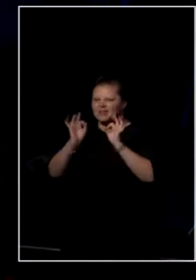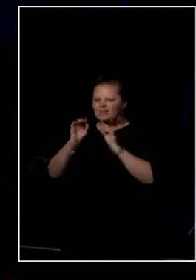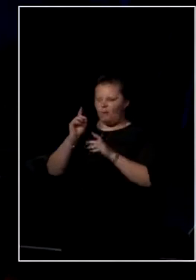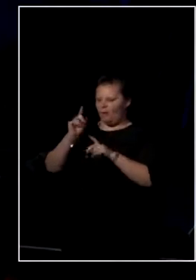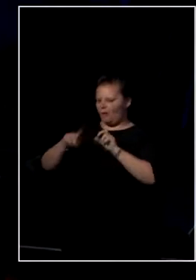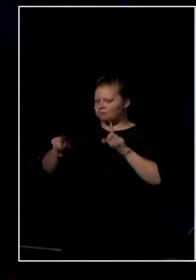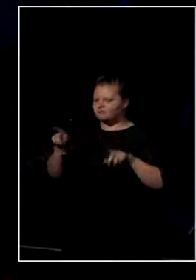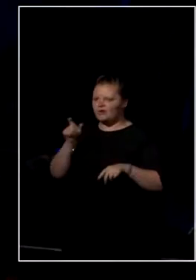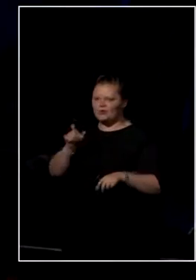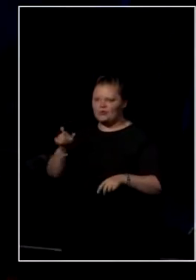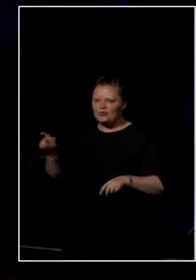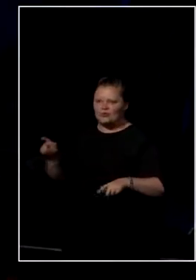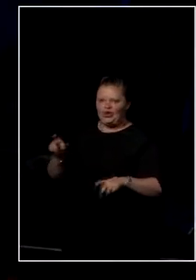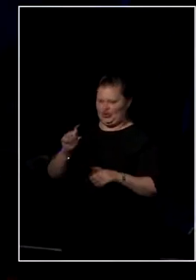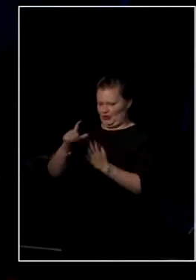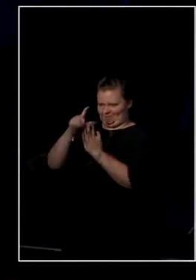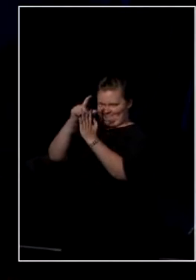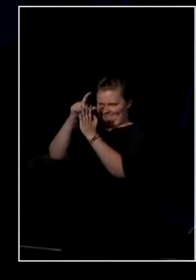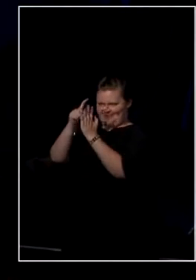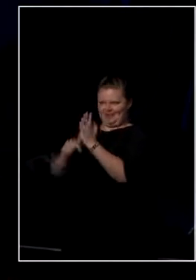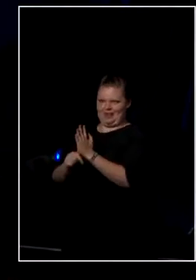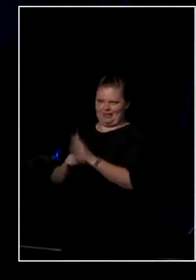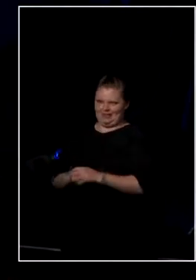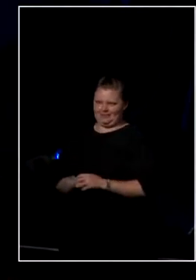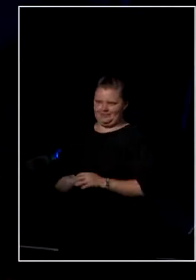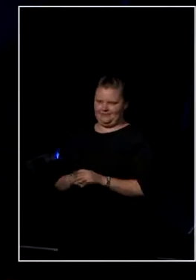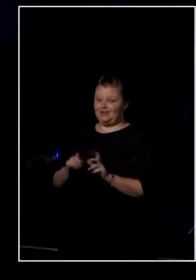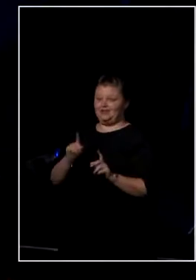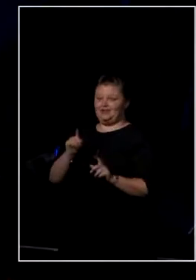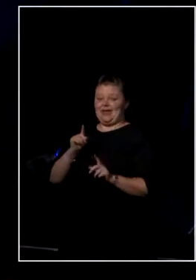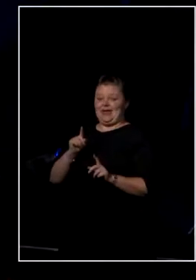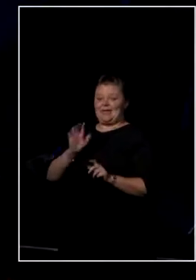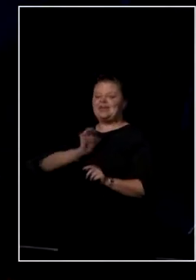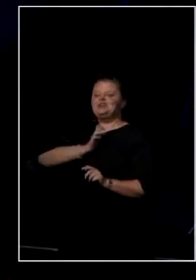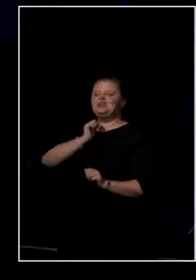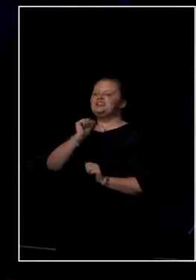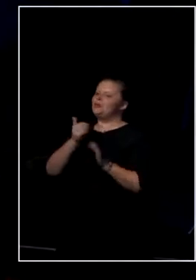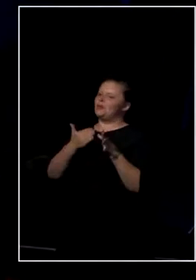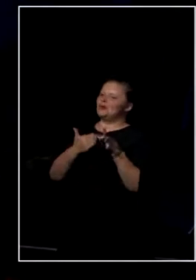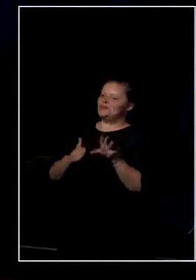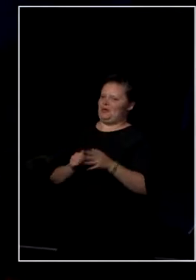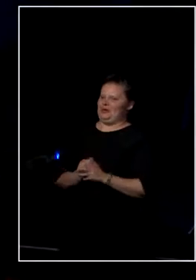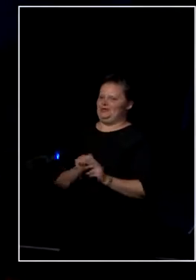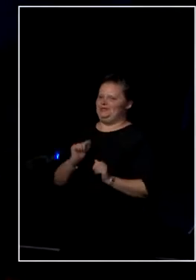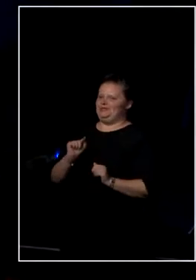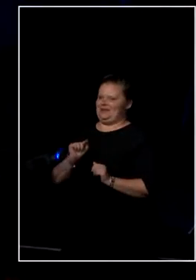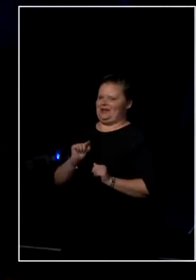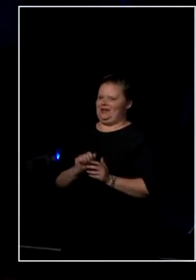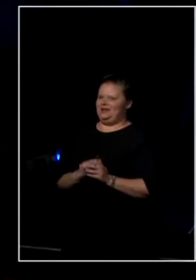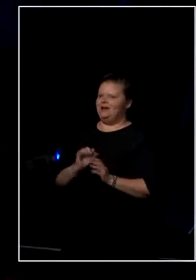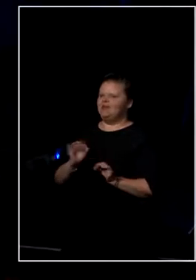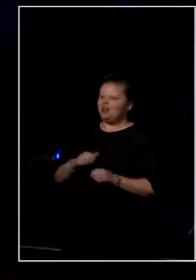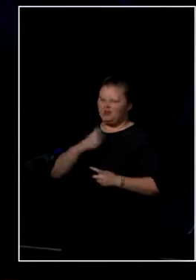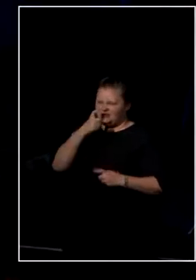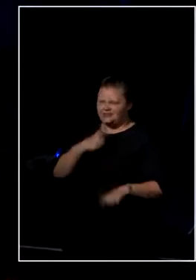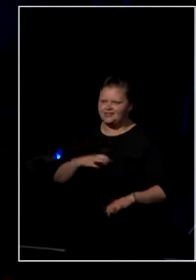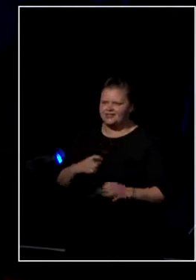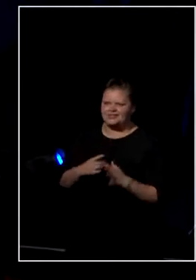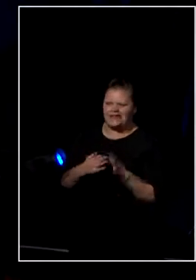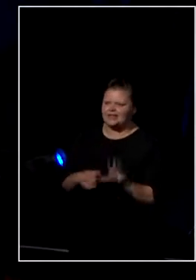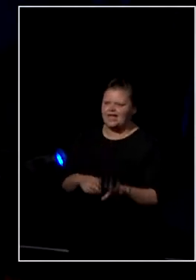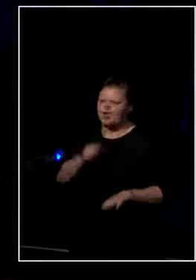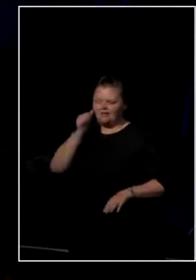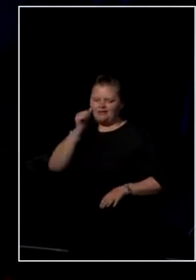as euphemisms for disability? So Carly's interested in your response to that response. But not serious. No,